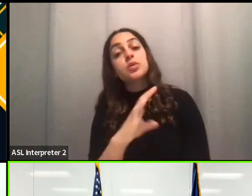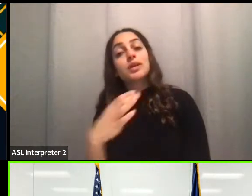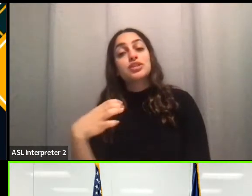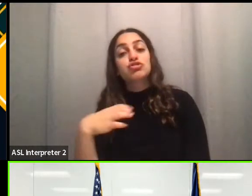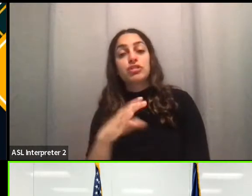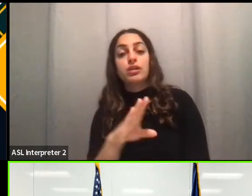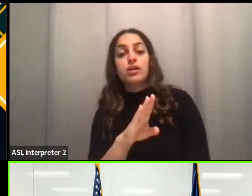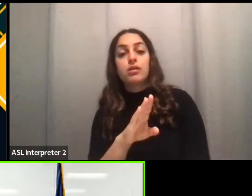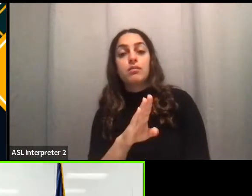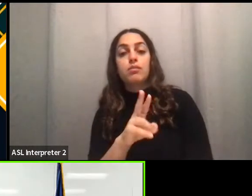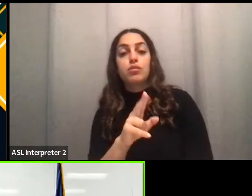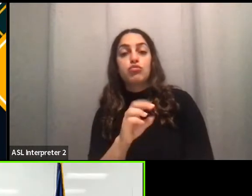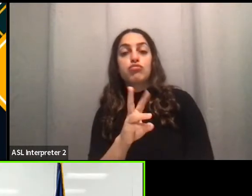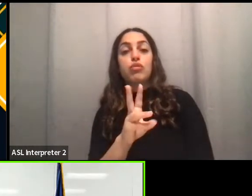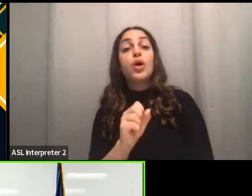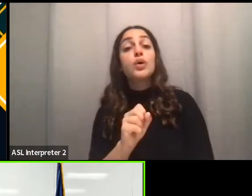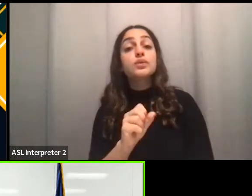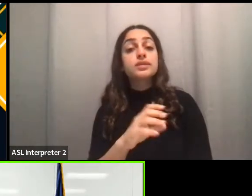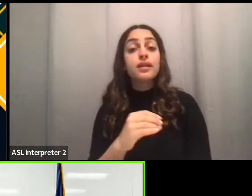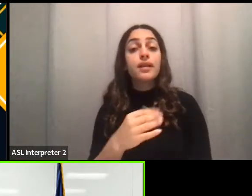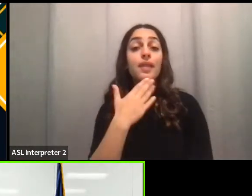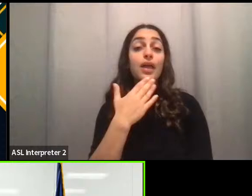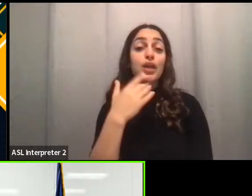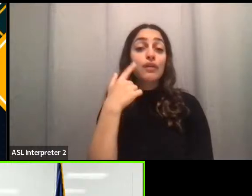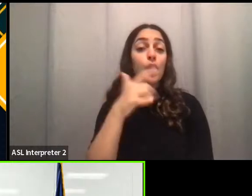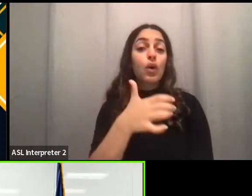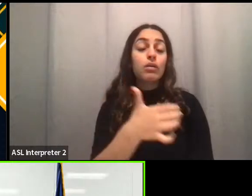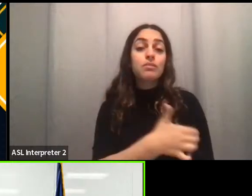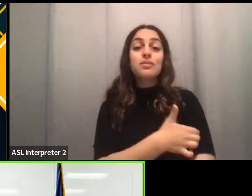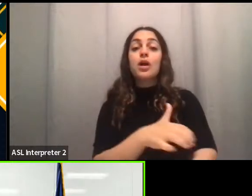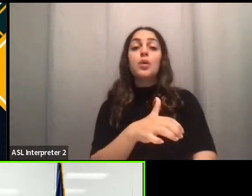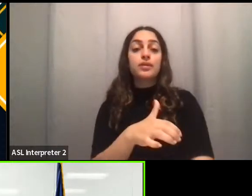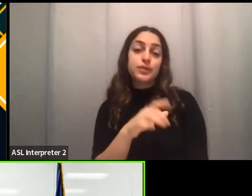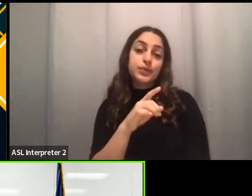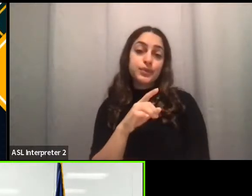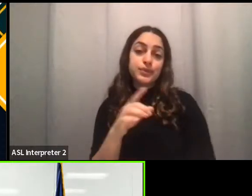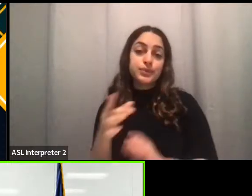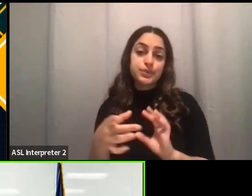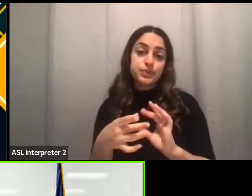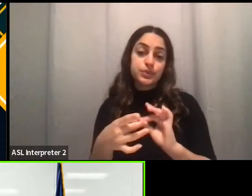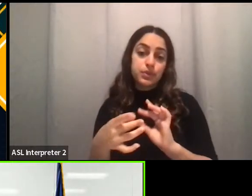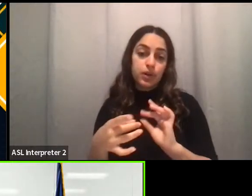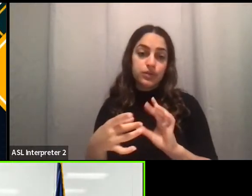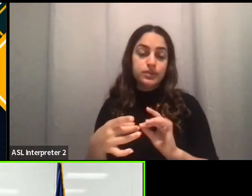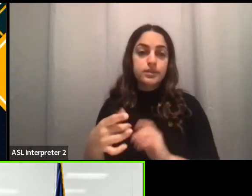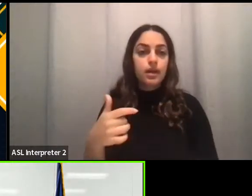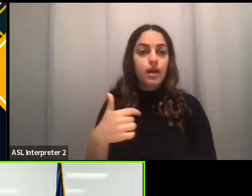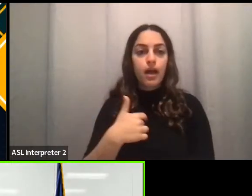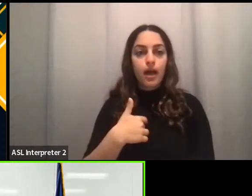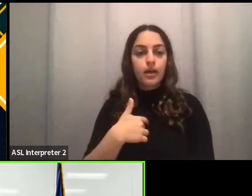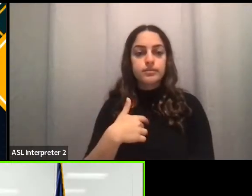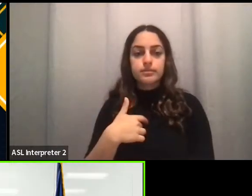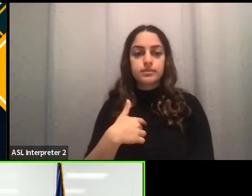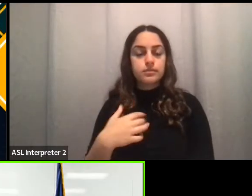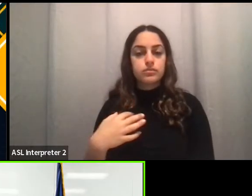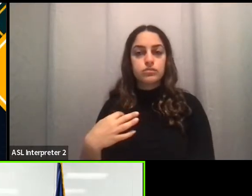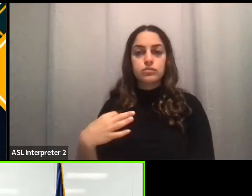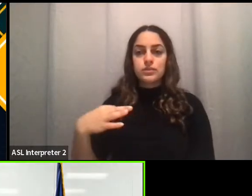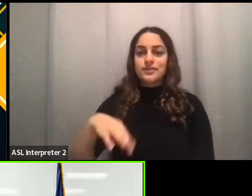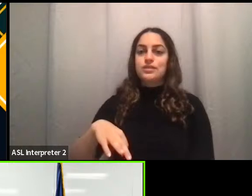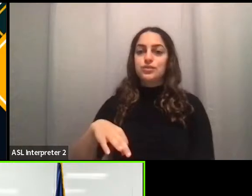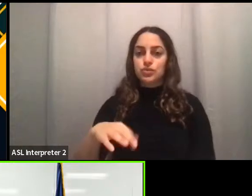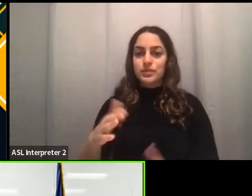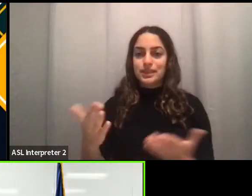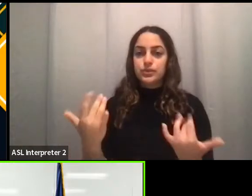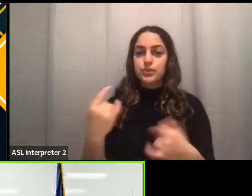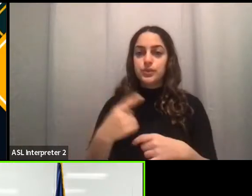and thank you for those powerful and sobering remarks i am so privileged to be here today with